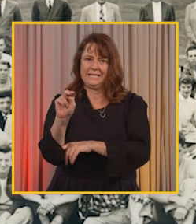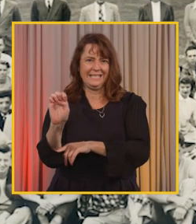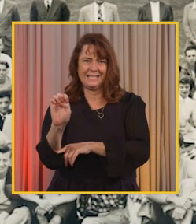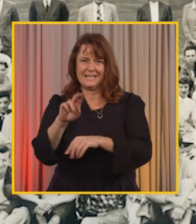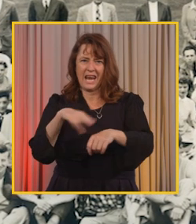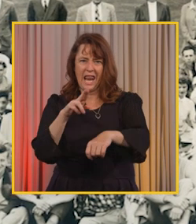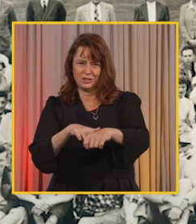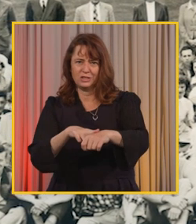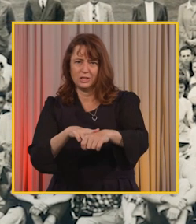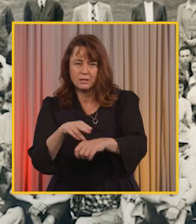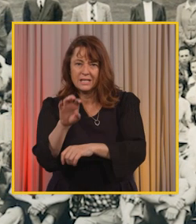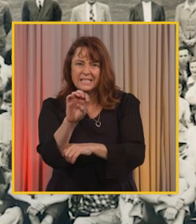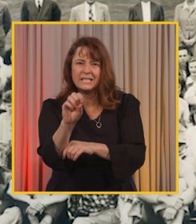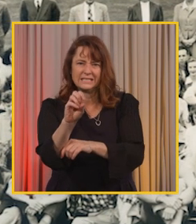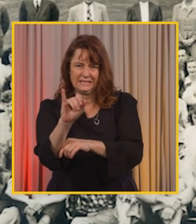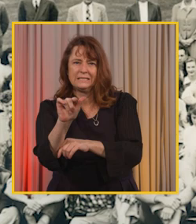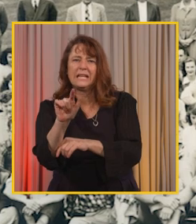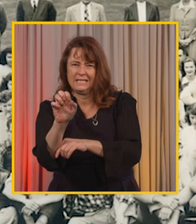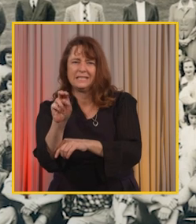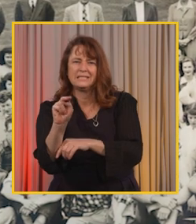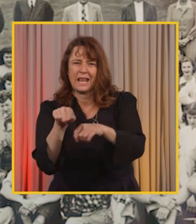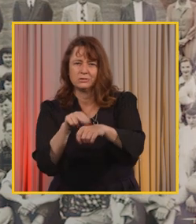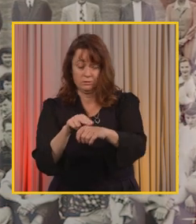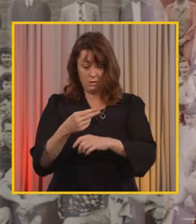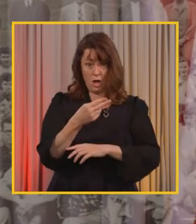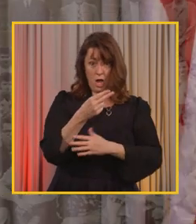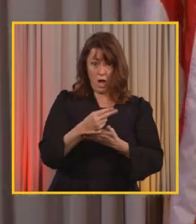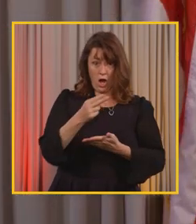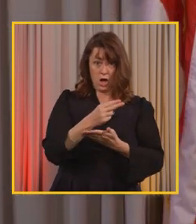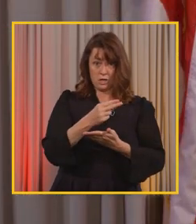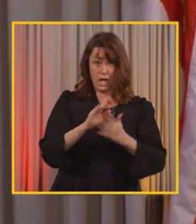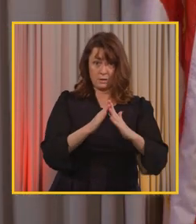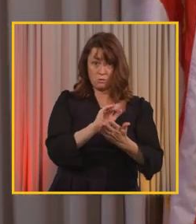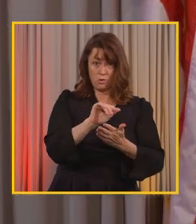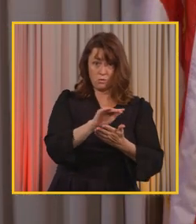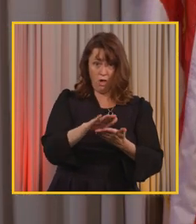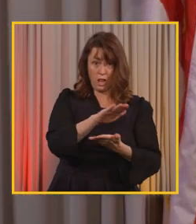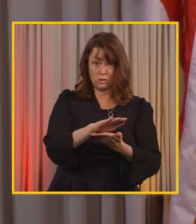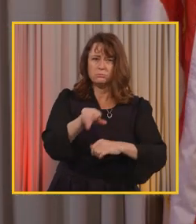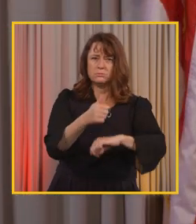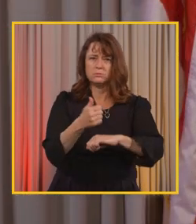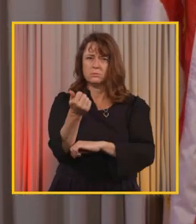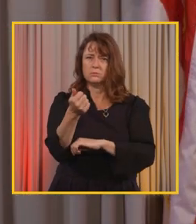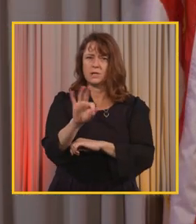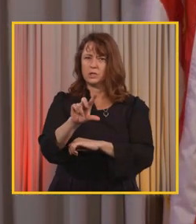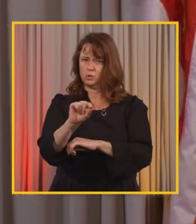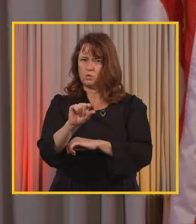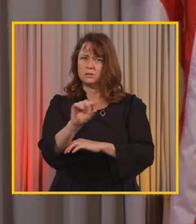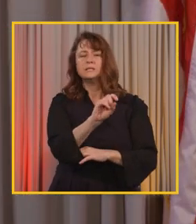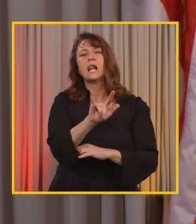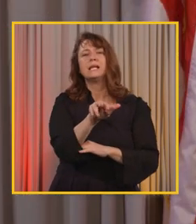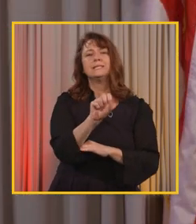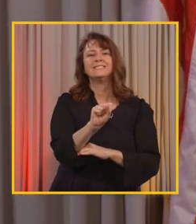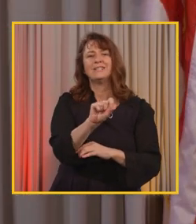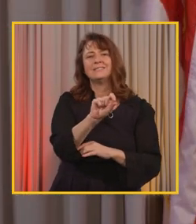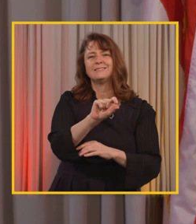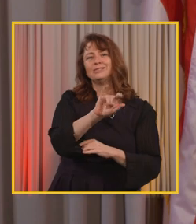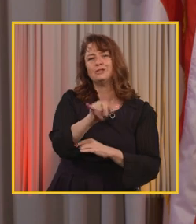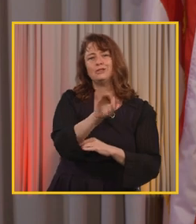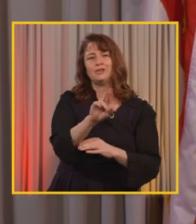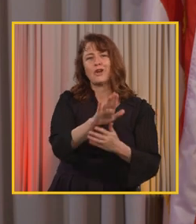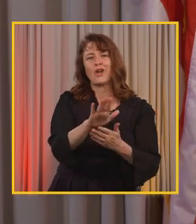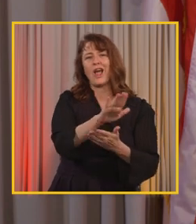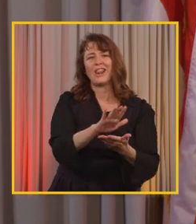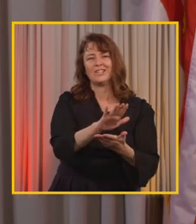Junior College and is now one of 115 schools that make up the California Community College system. Salinas